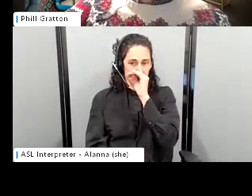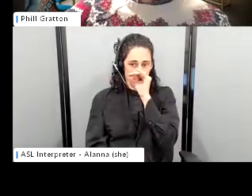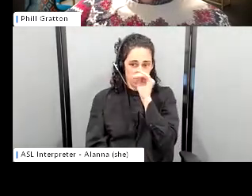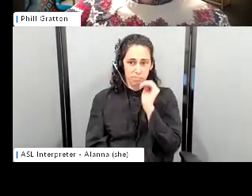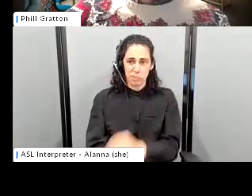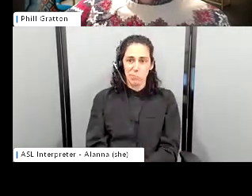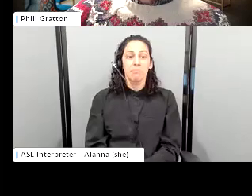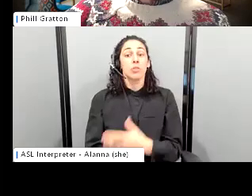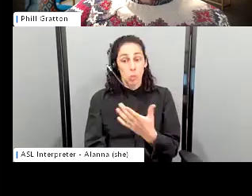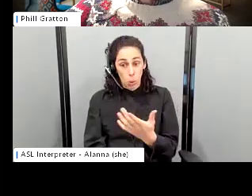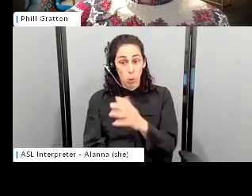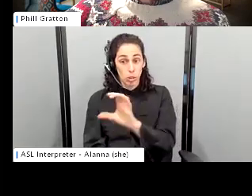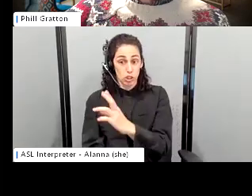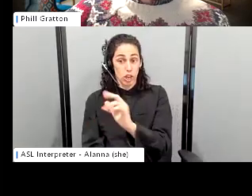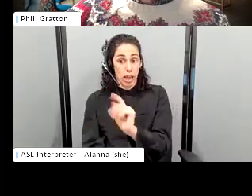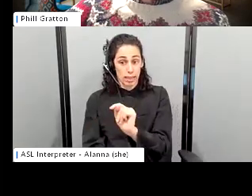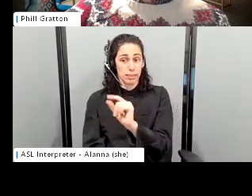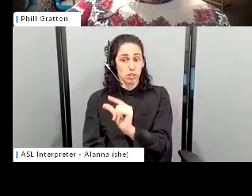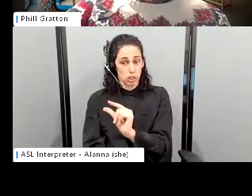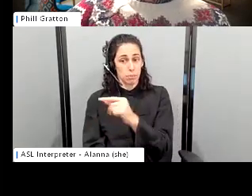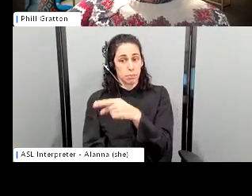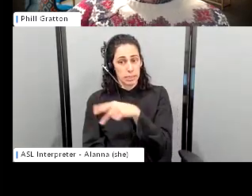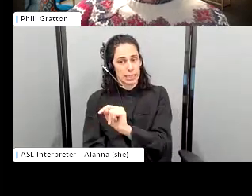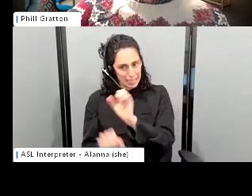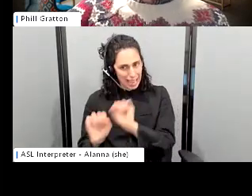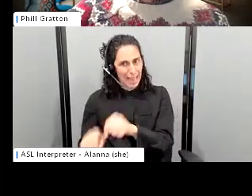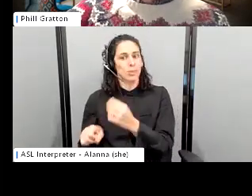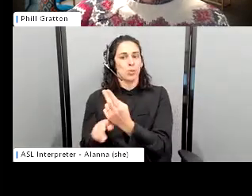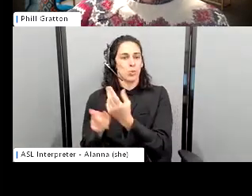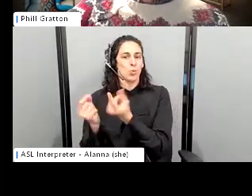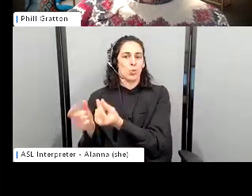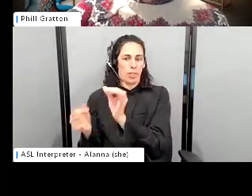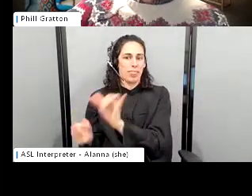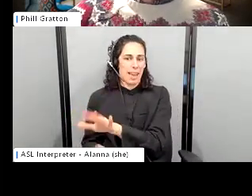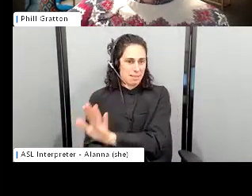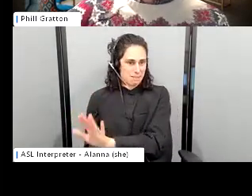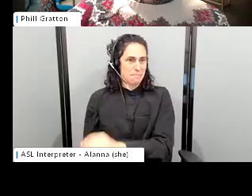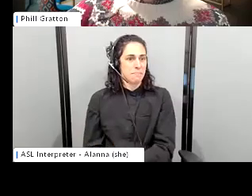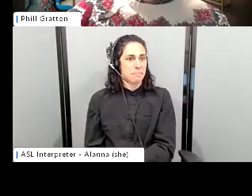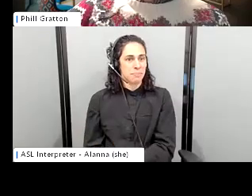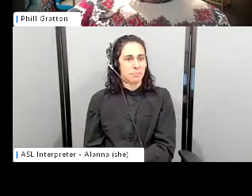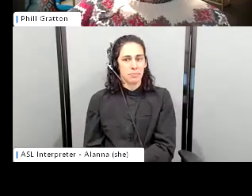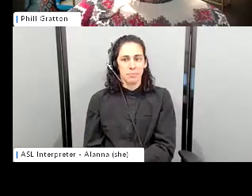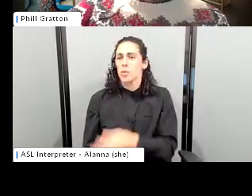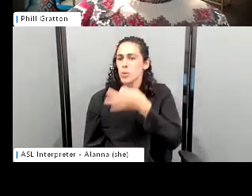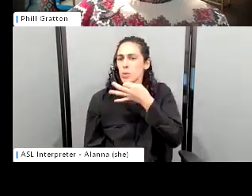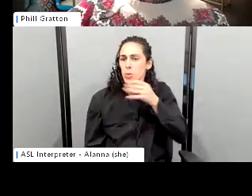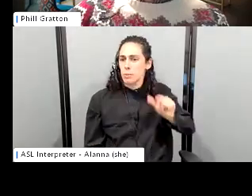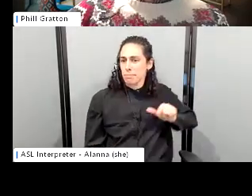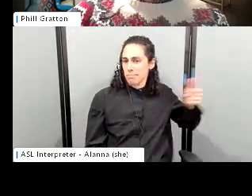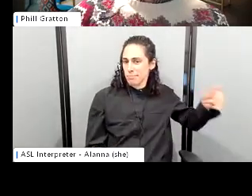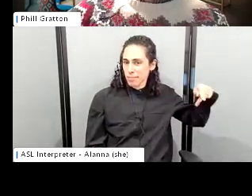that ChatGPT can do. And Bill will show you some demonstrations in a moment, just to give you a bit